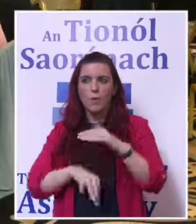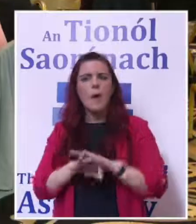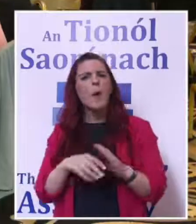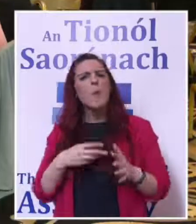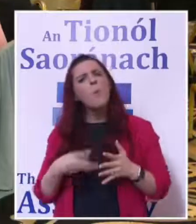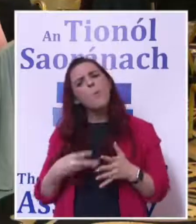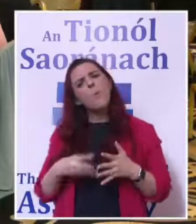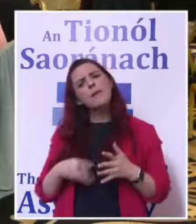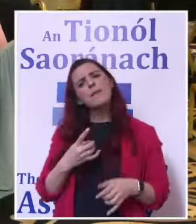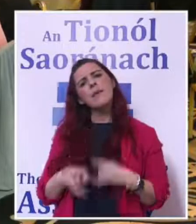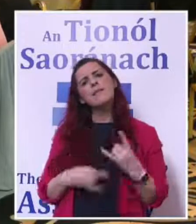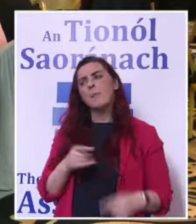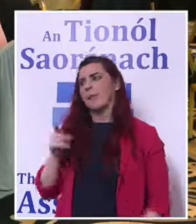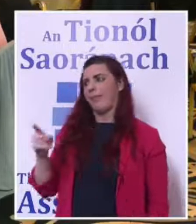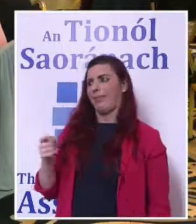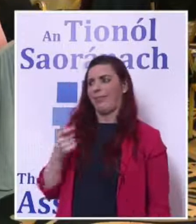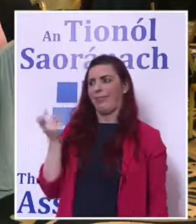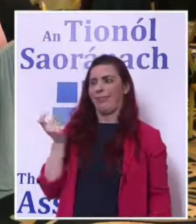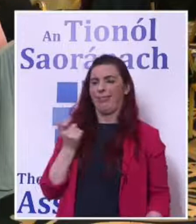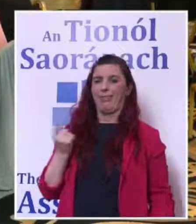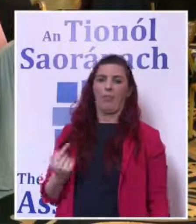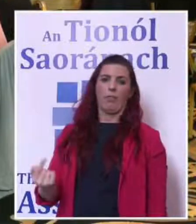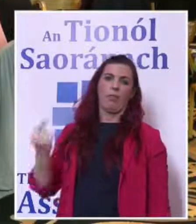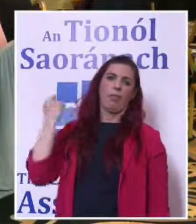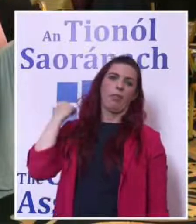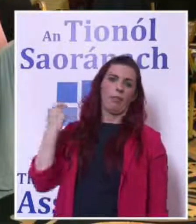100 Back years or ago. forward? 1922.